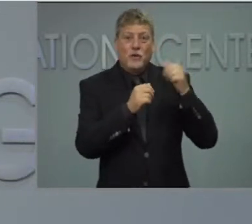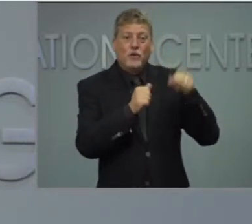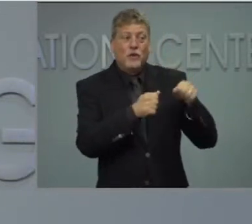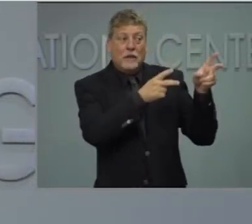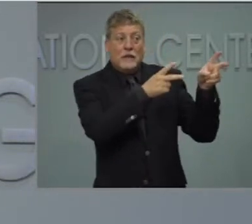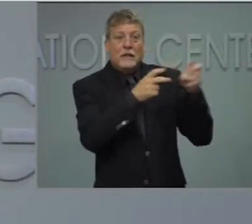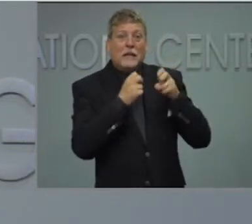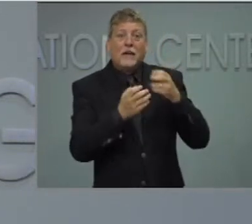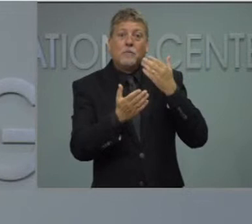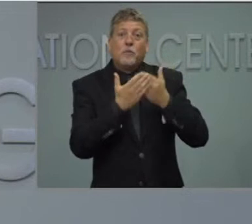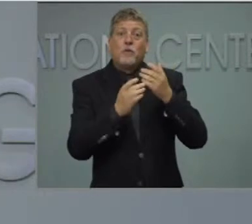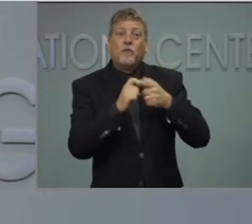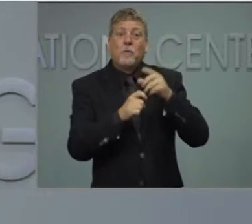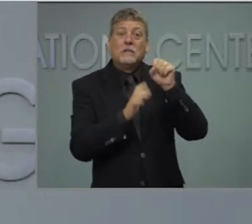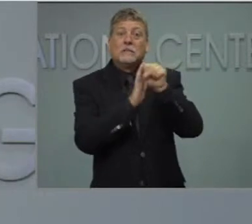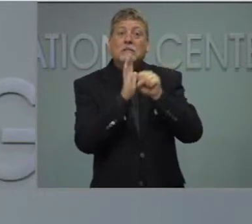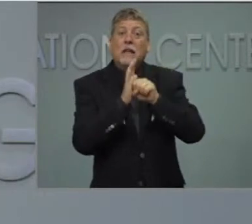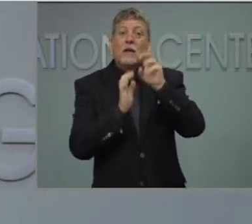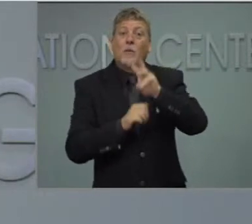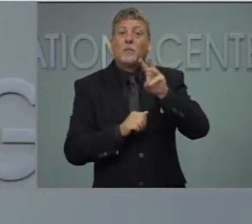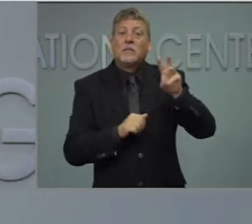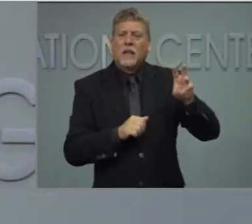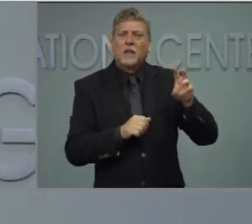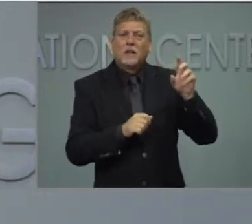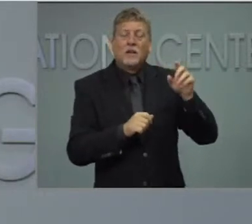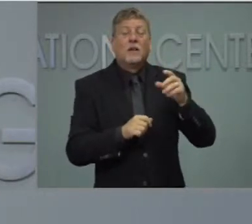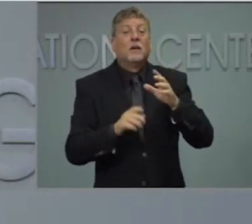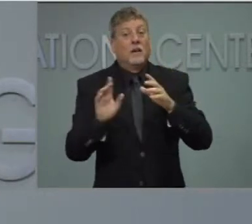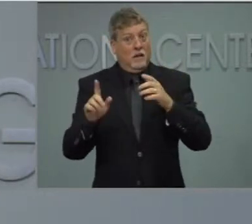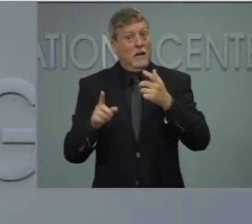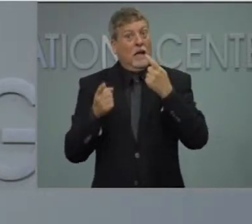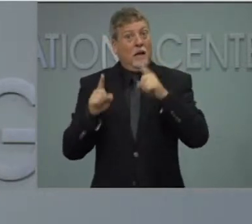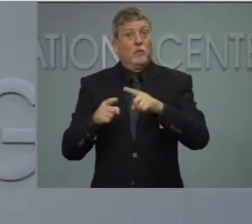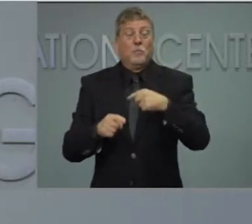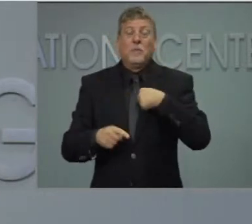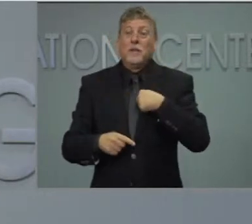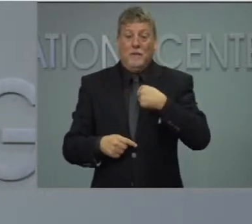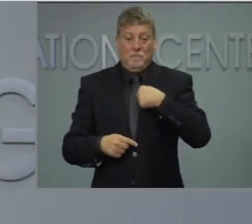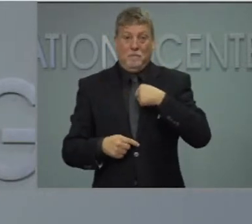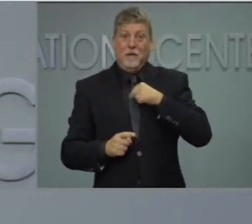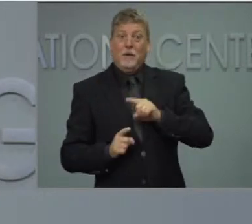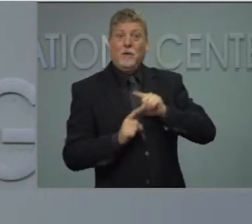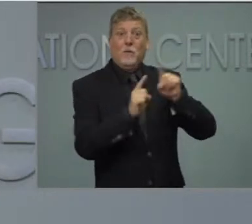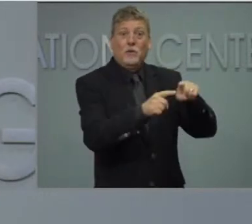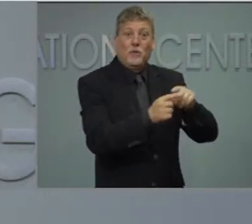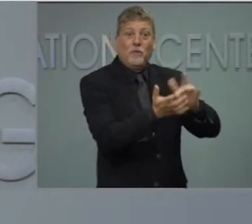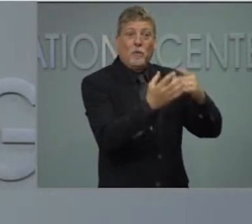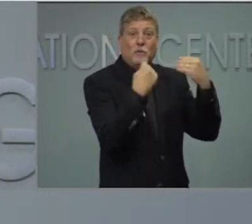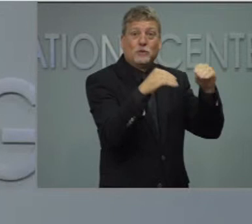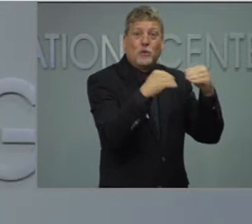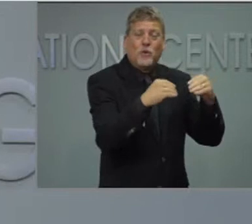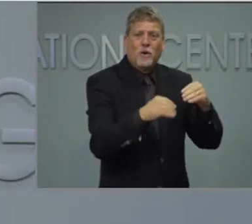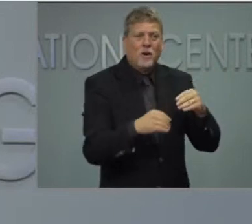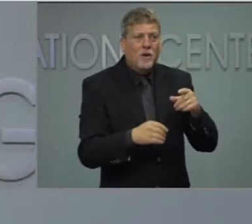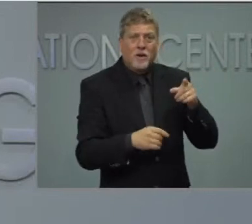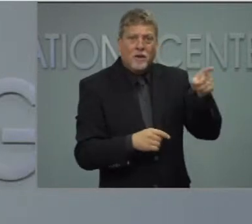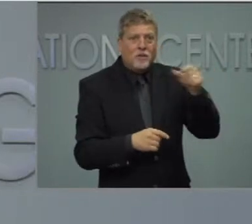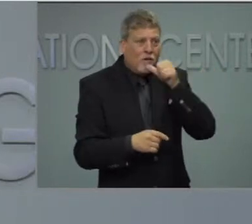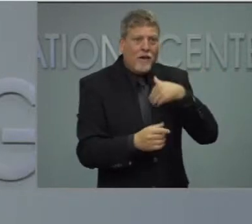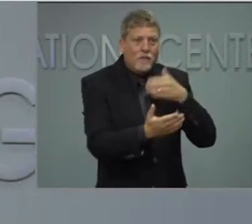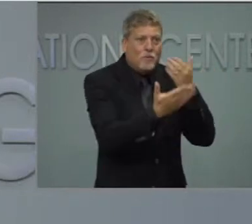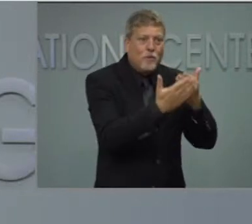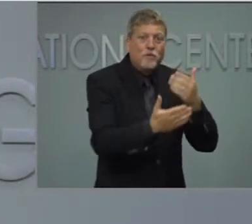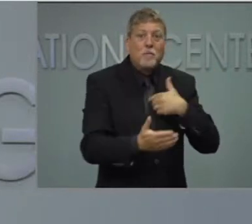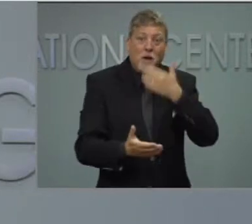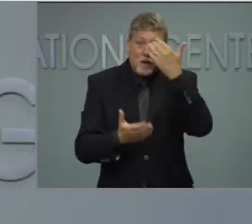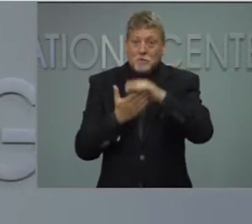Well, it turns out that, for example, I went to a pharmacy, and the pharmacy doesn't have my verification. And my husband went to a